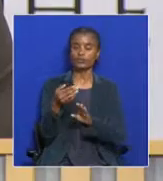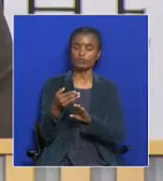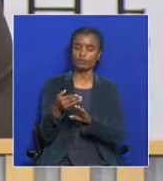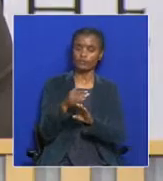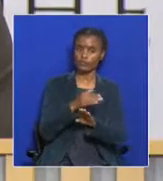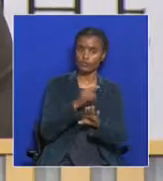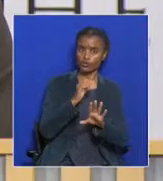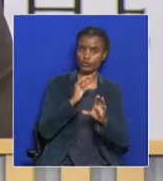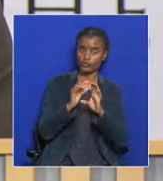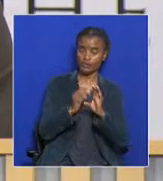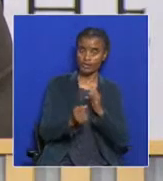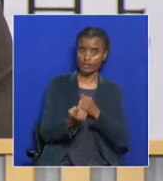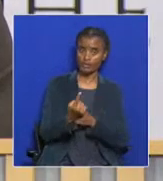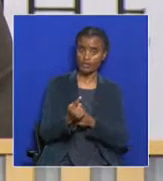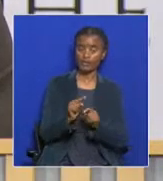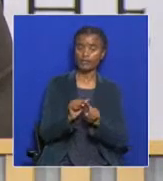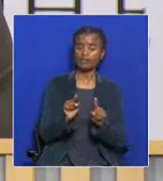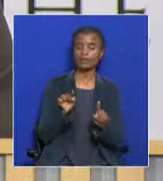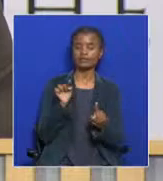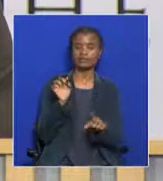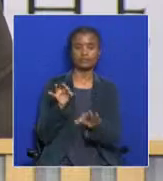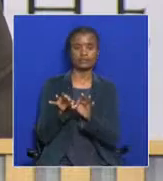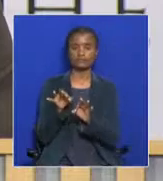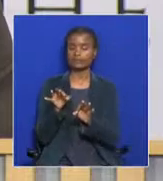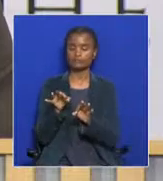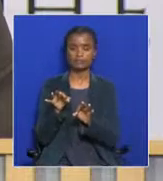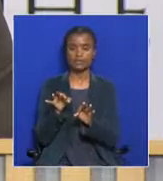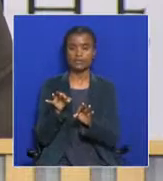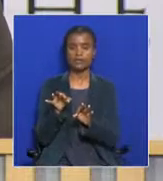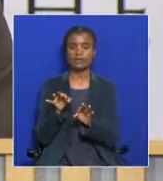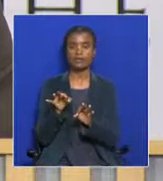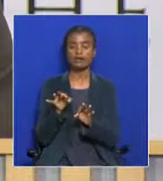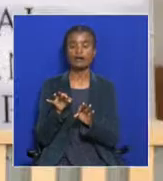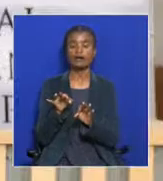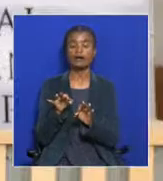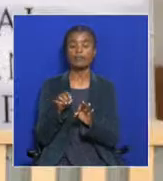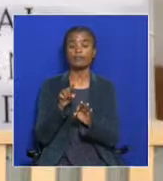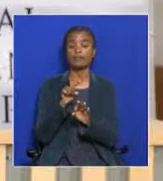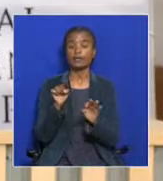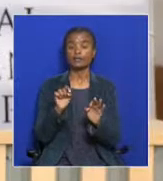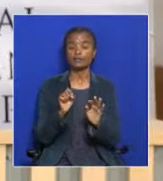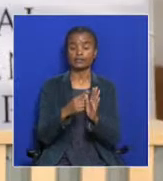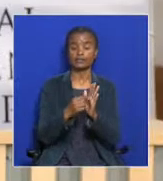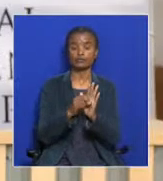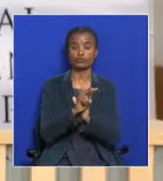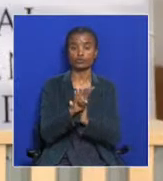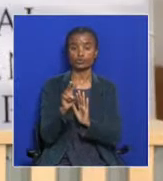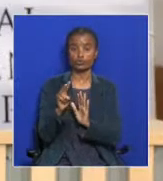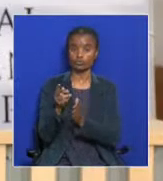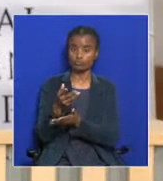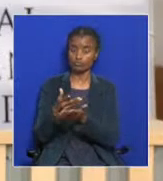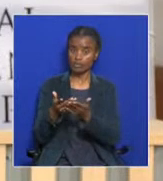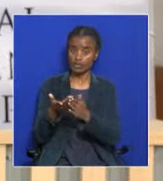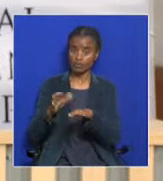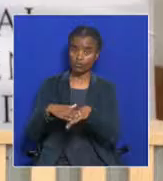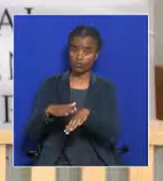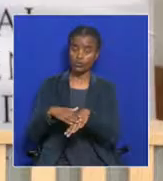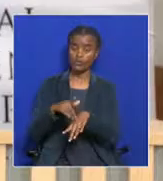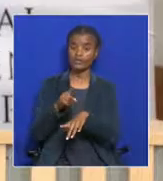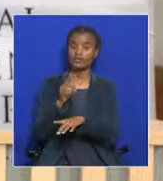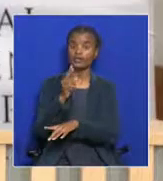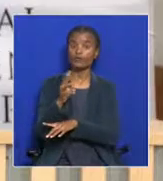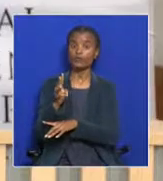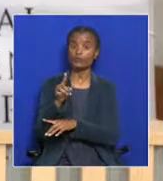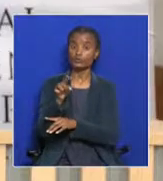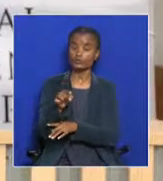was not as specific as the engagement you had on the 22nd. So he had warned you, or at least shared with you, intelligence